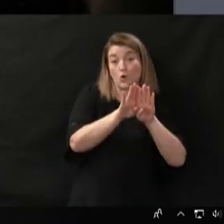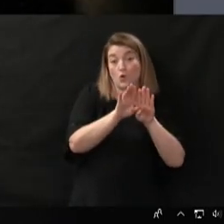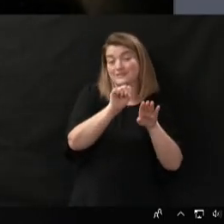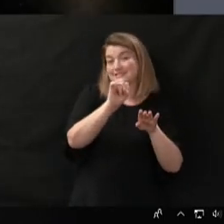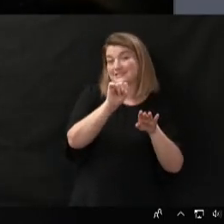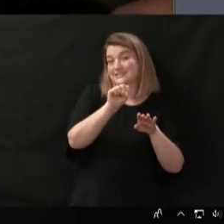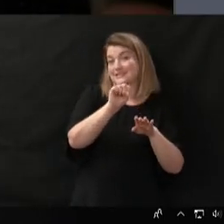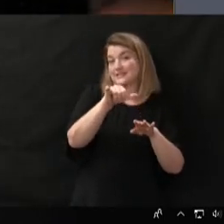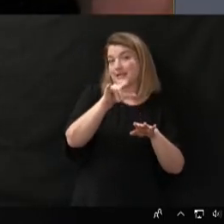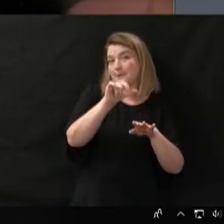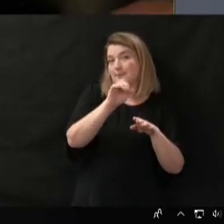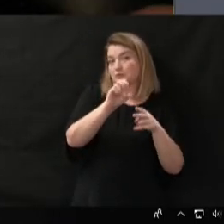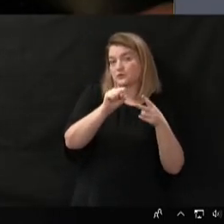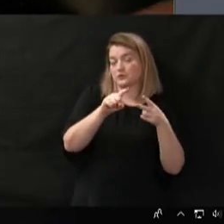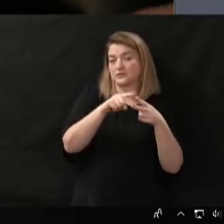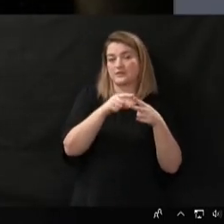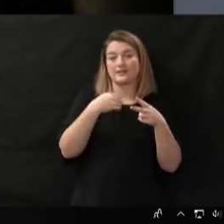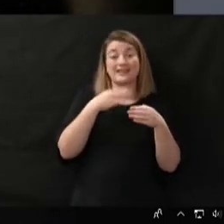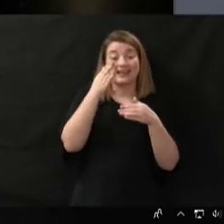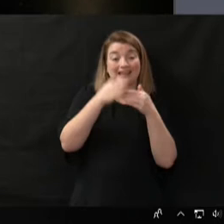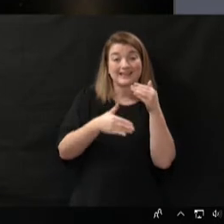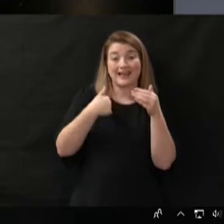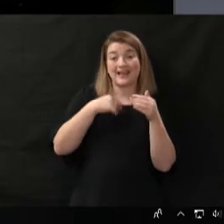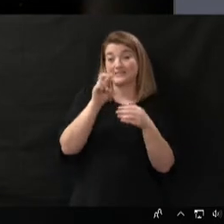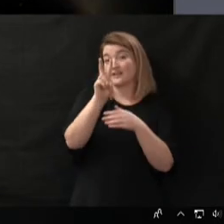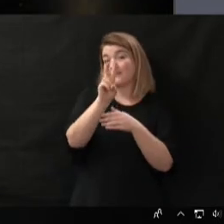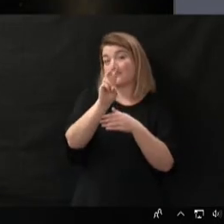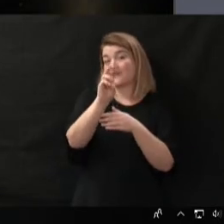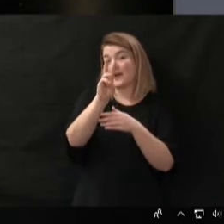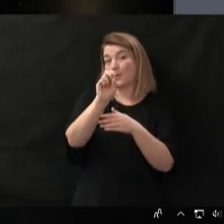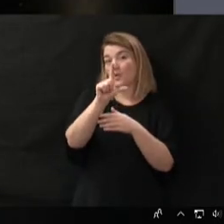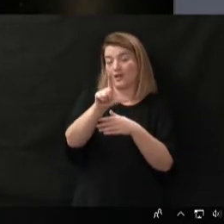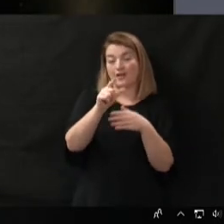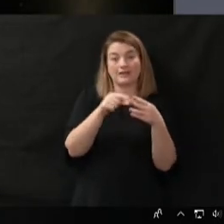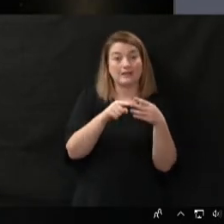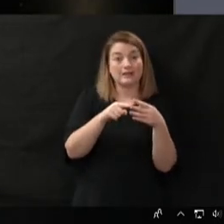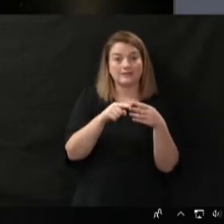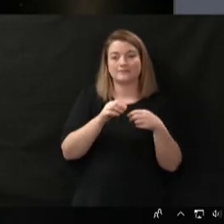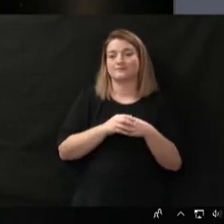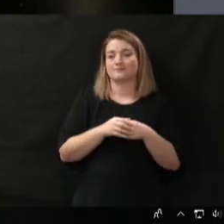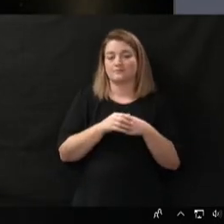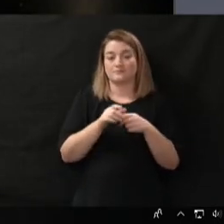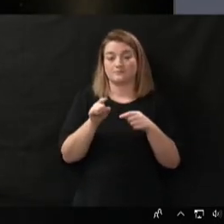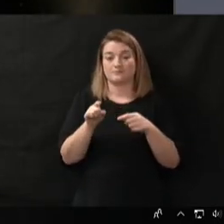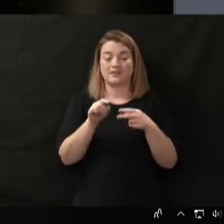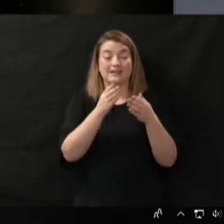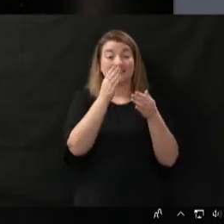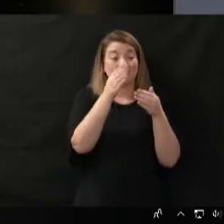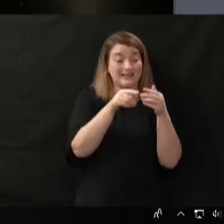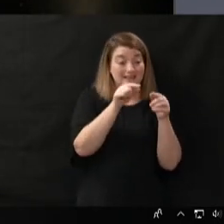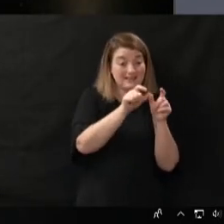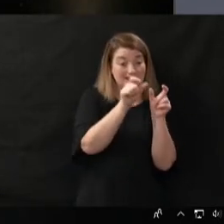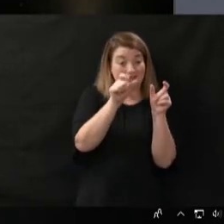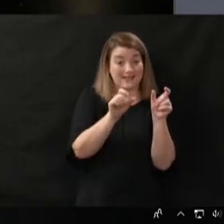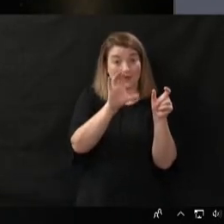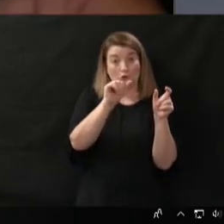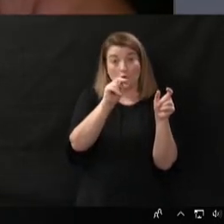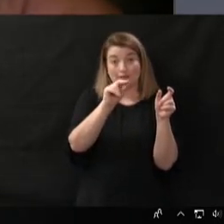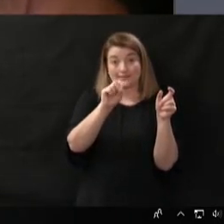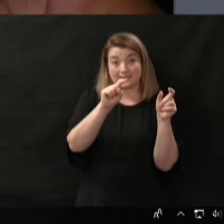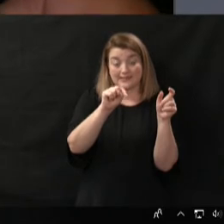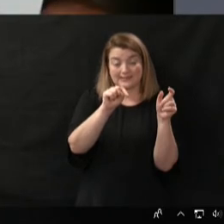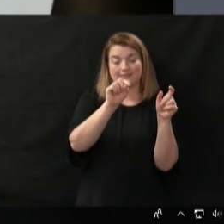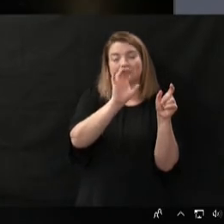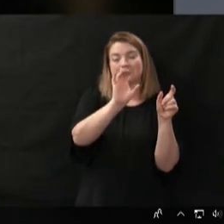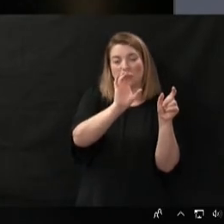the end of that syllable? A consonant. Exactly. And what is a vowel going to say? Its name or its sound? Sound.